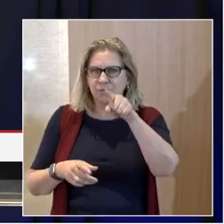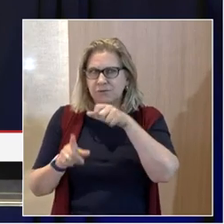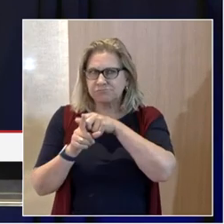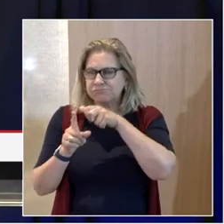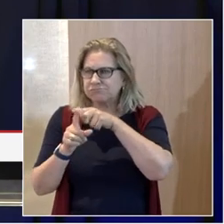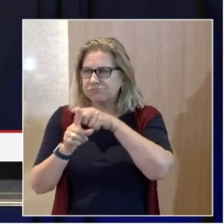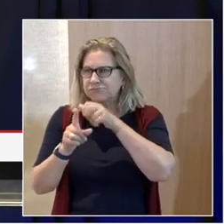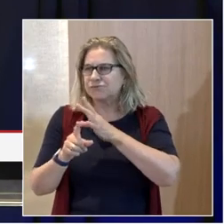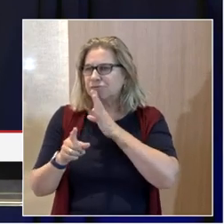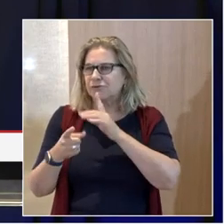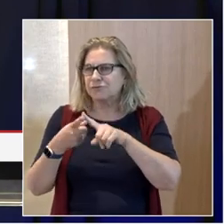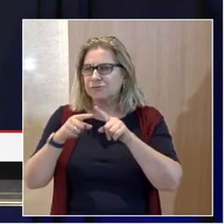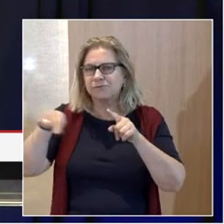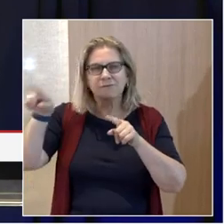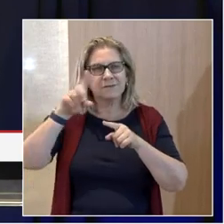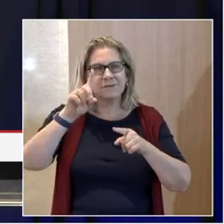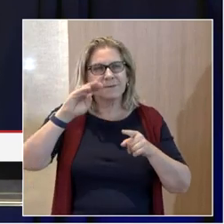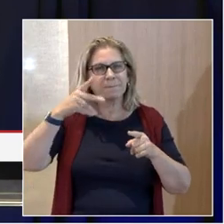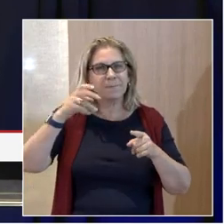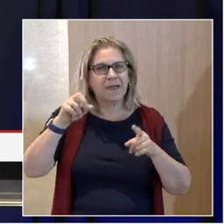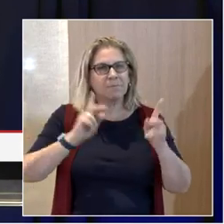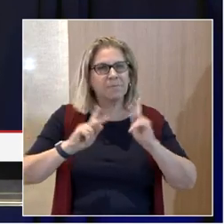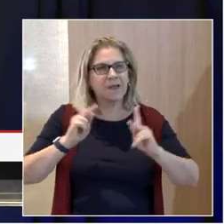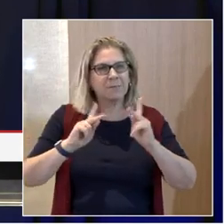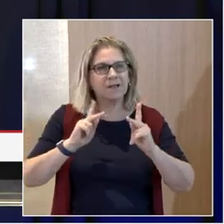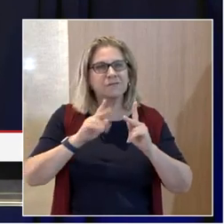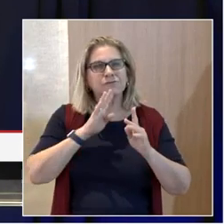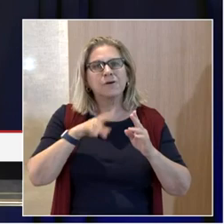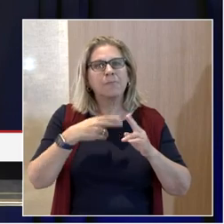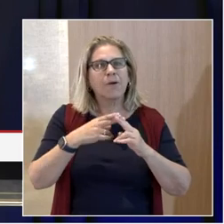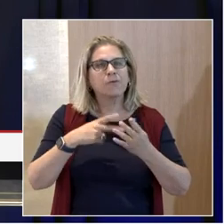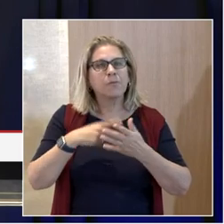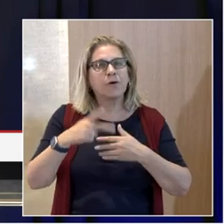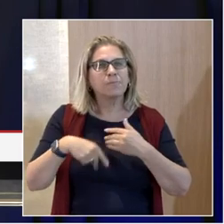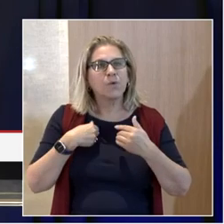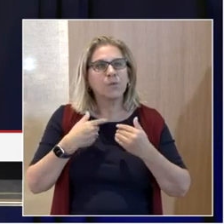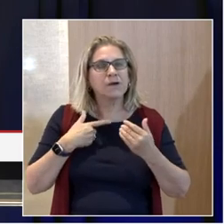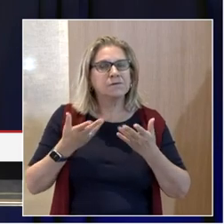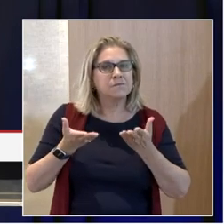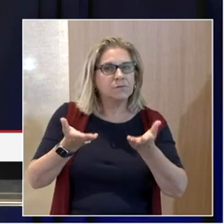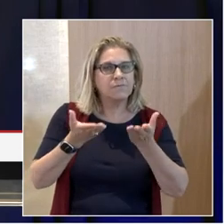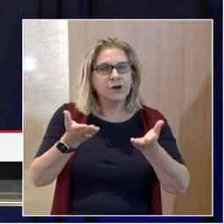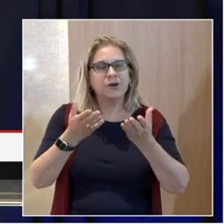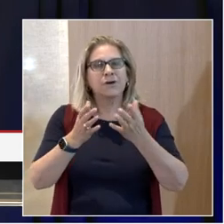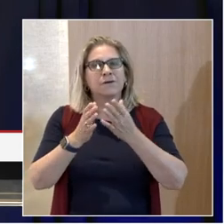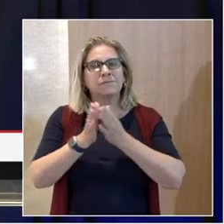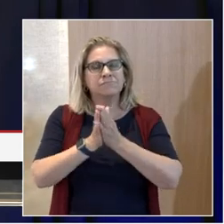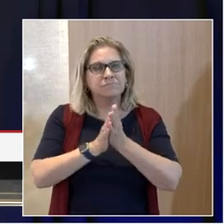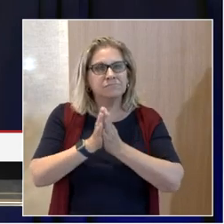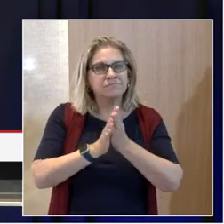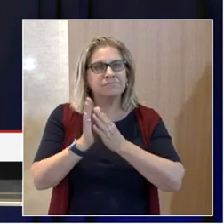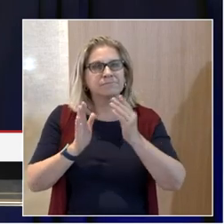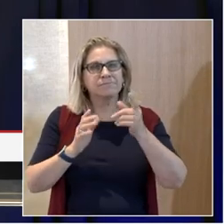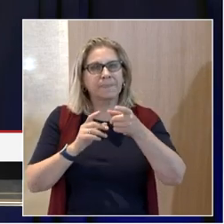can share some more about the initiatives that are underway and also be able to help capture some of your big ideas and your feedback. It's my pleasure now